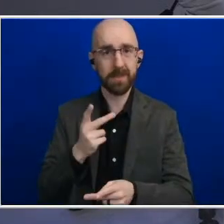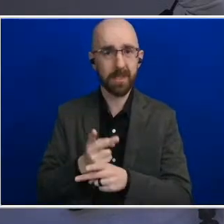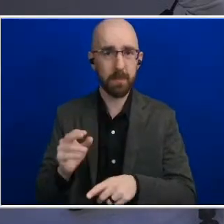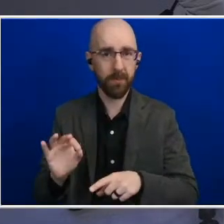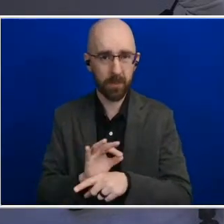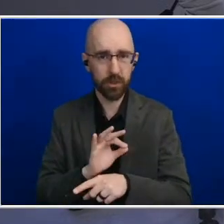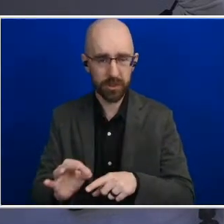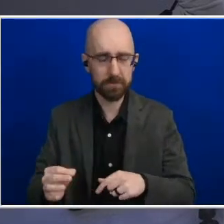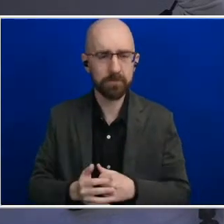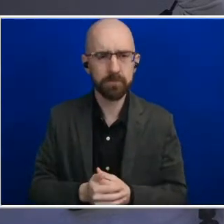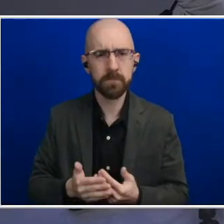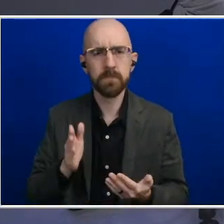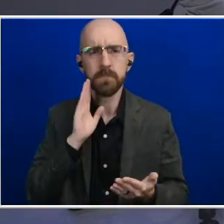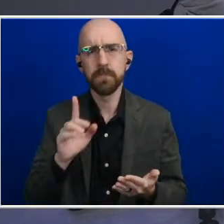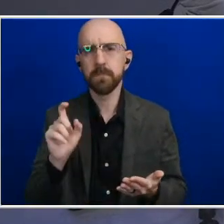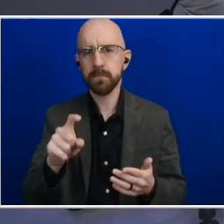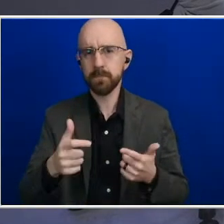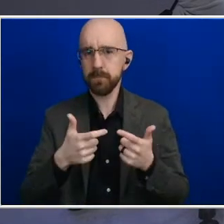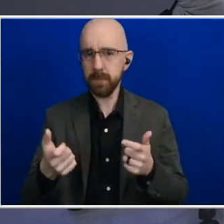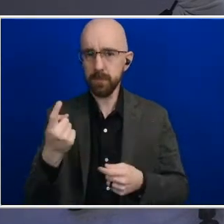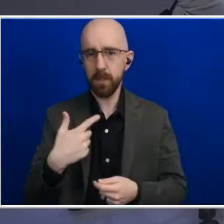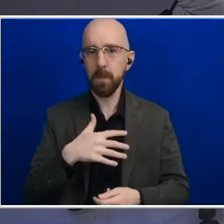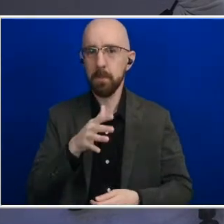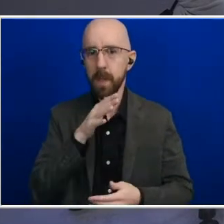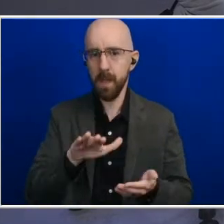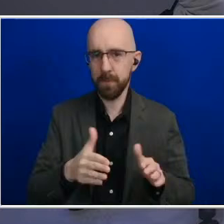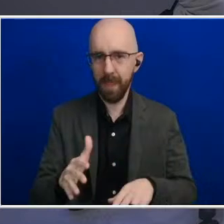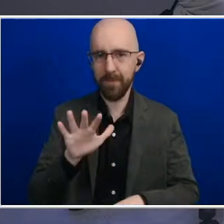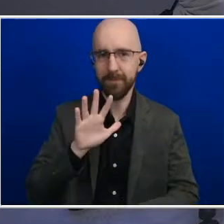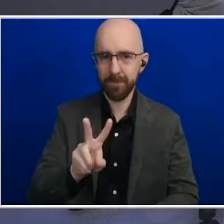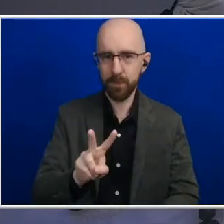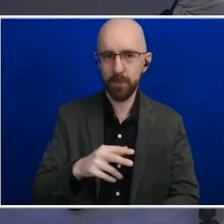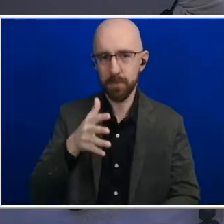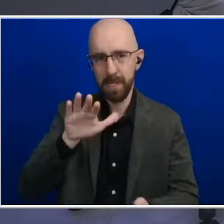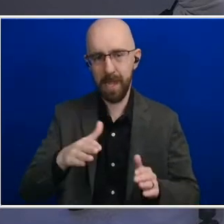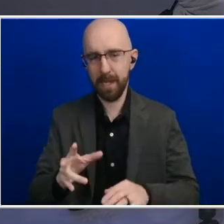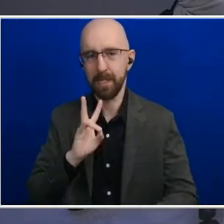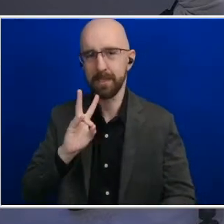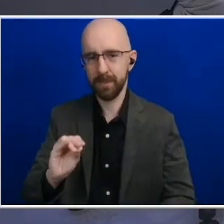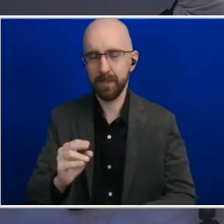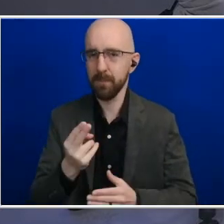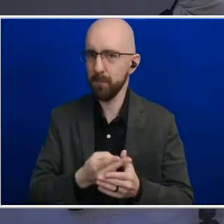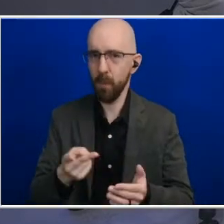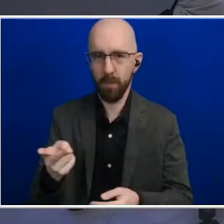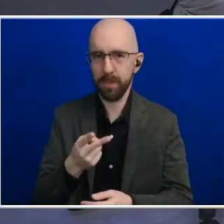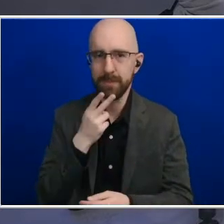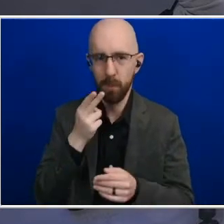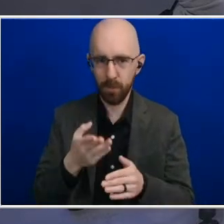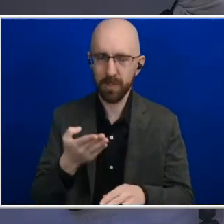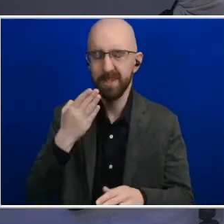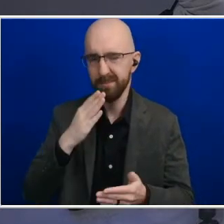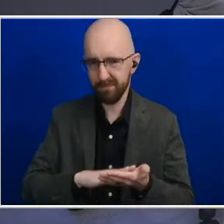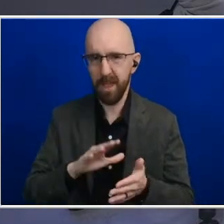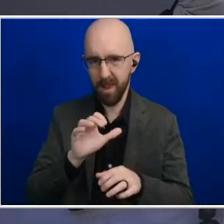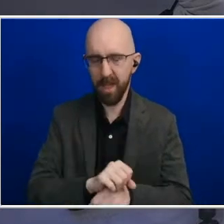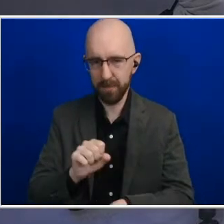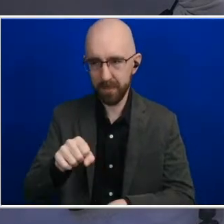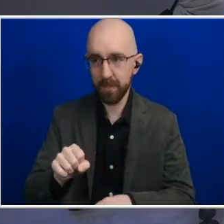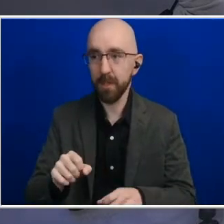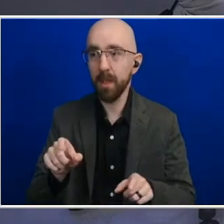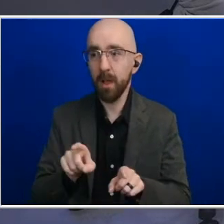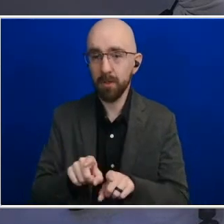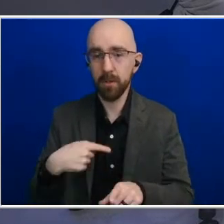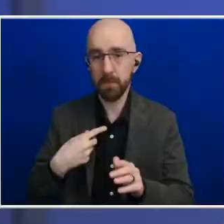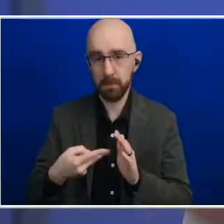question. So my mom died at 52, my dad died at 70. They're both smokers and all sorts of bad habits, but does that mean I got 5 years left?